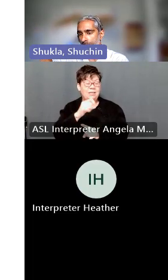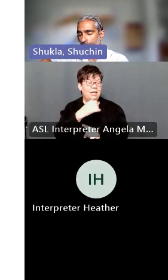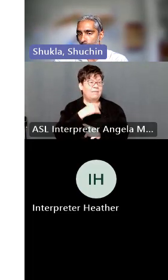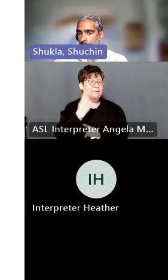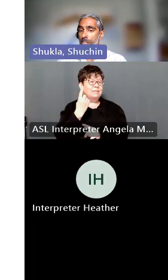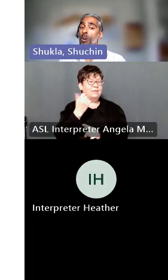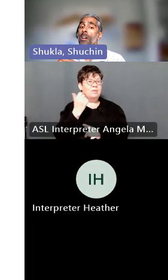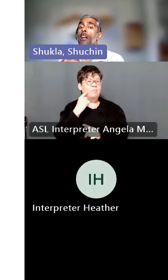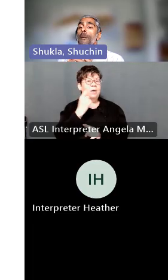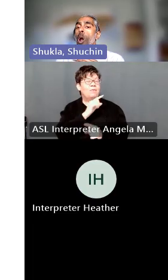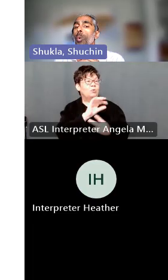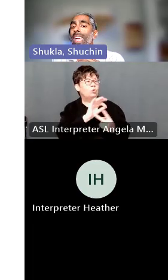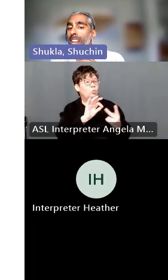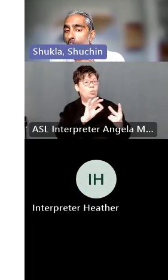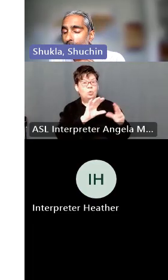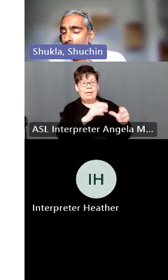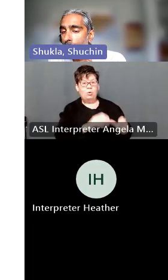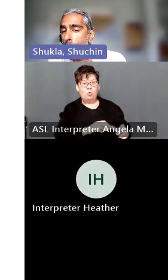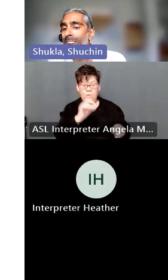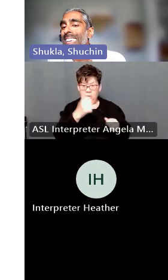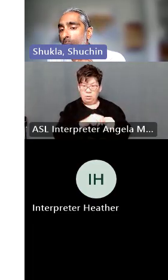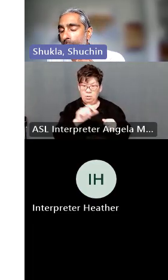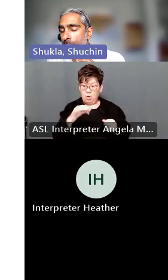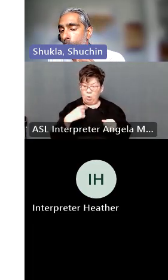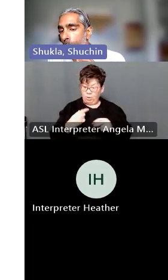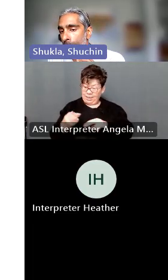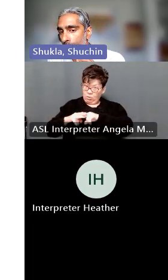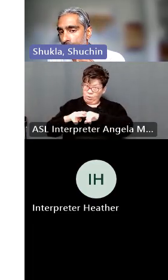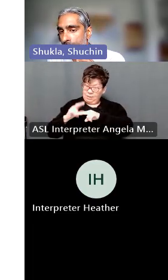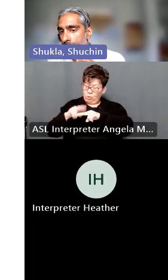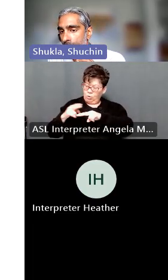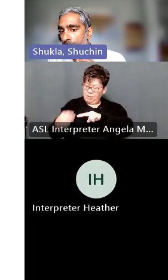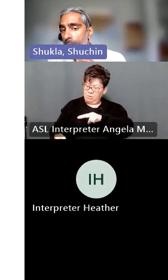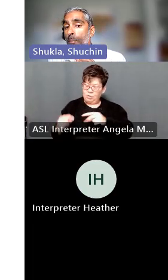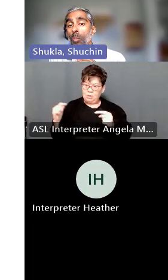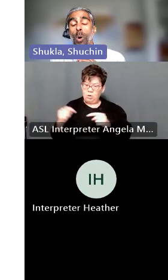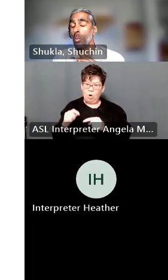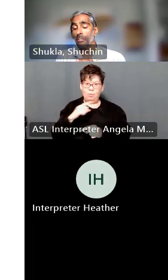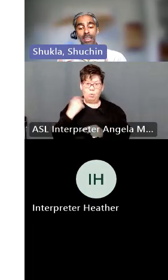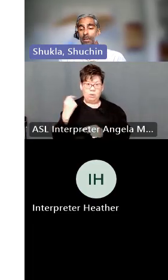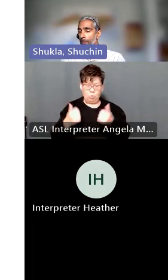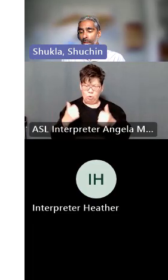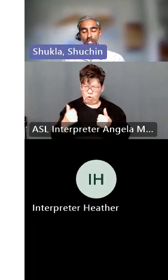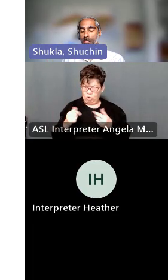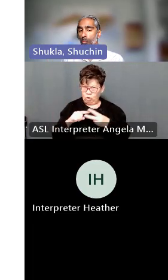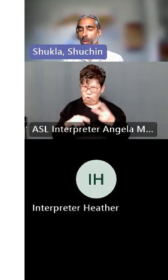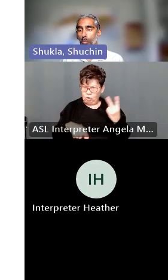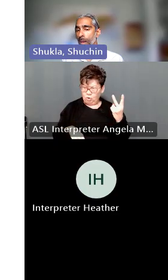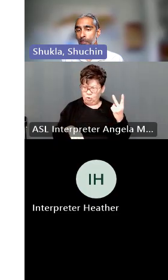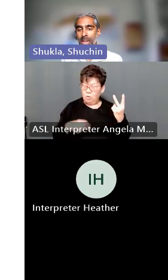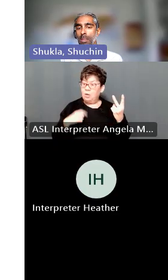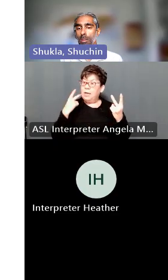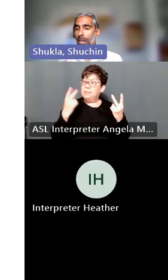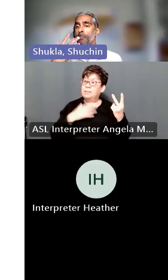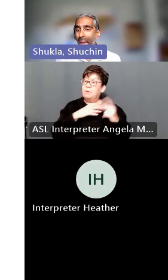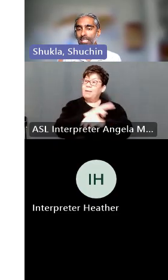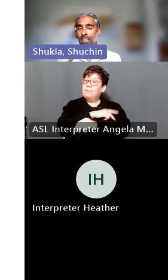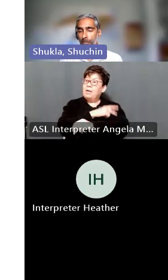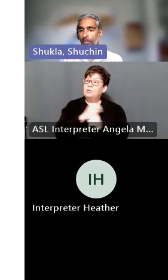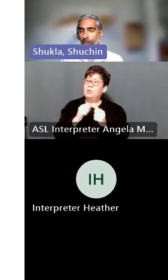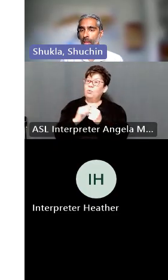two categories, if you remember. So are we increasing or decreasing harm and risk? Well, whenever I see my patients with my